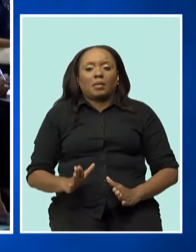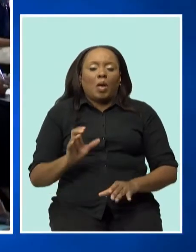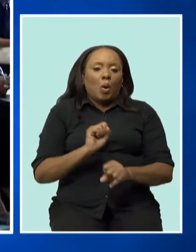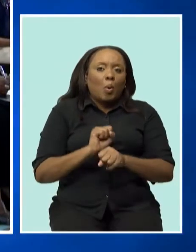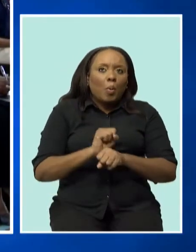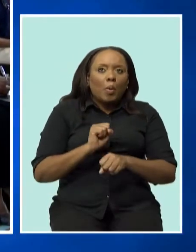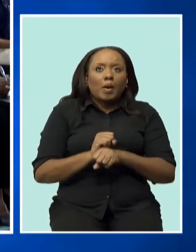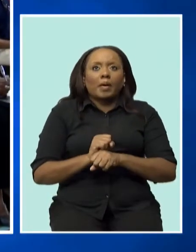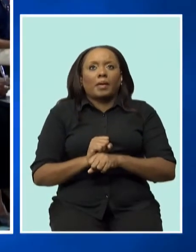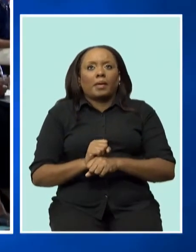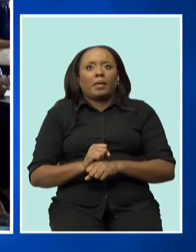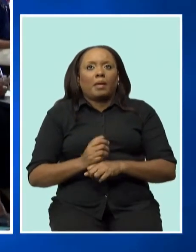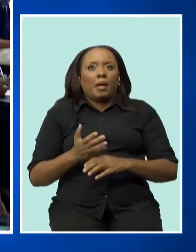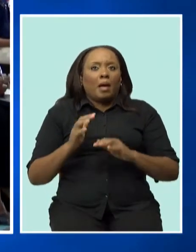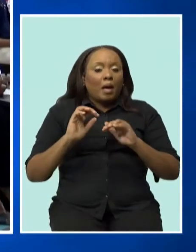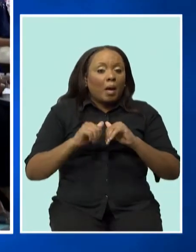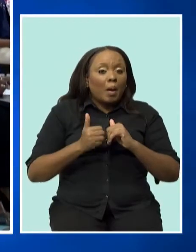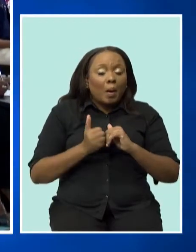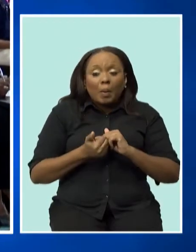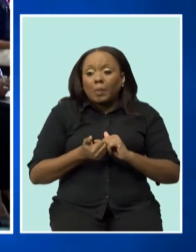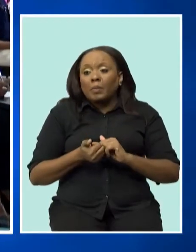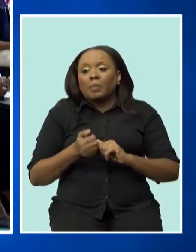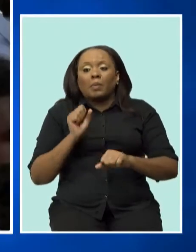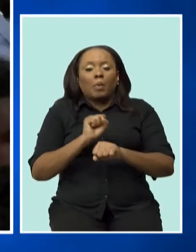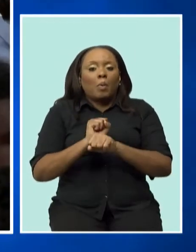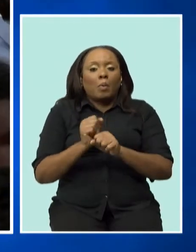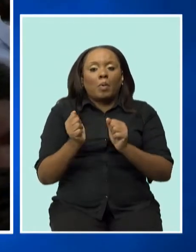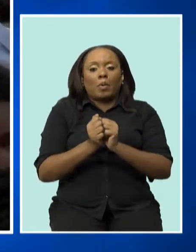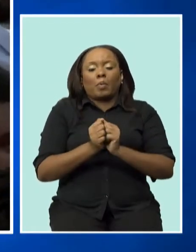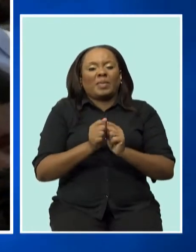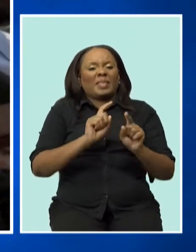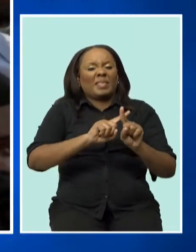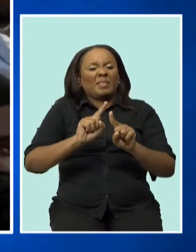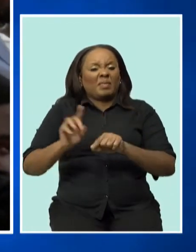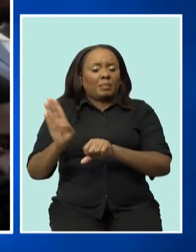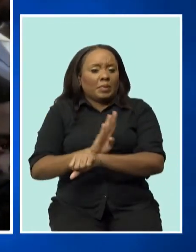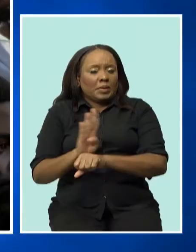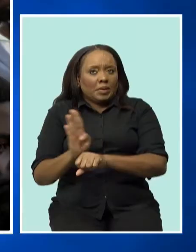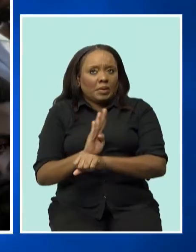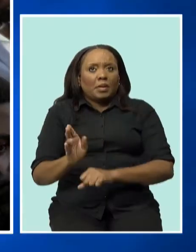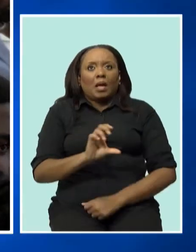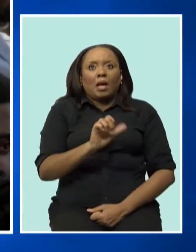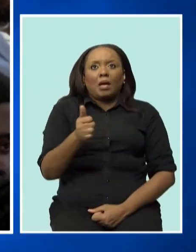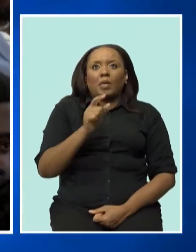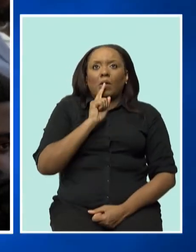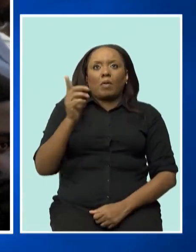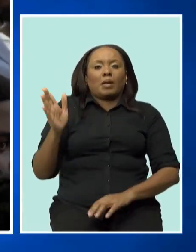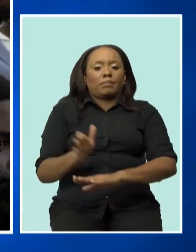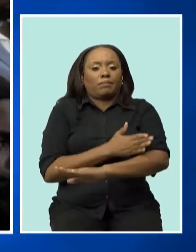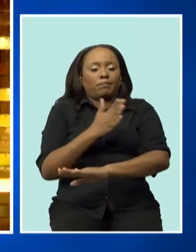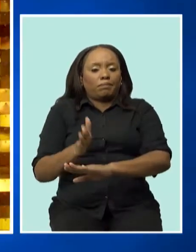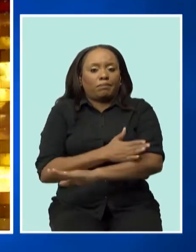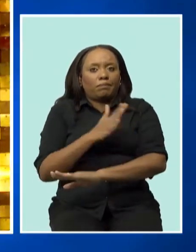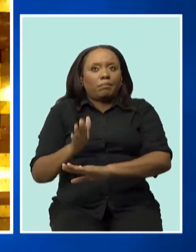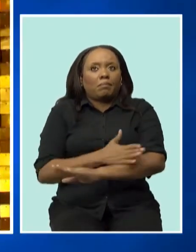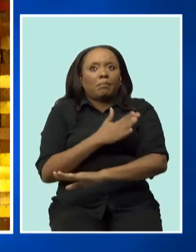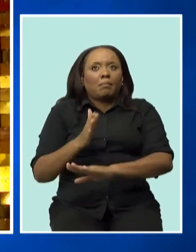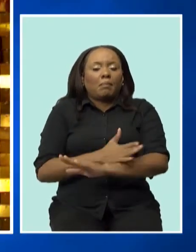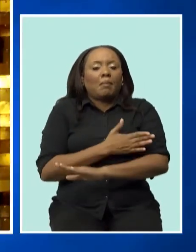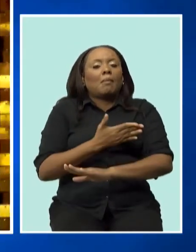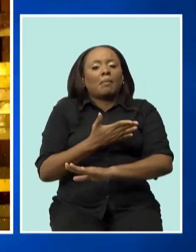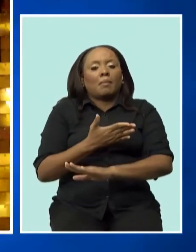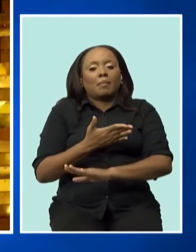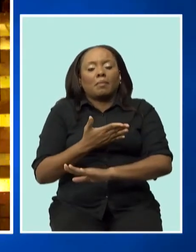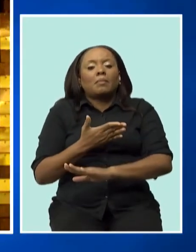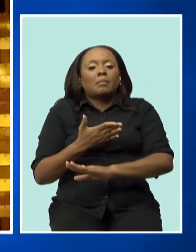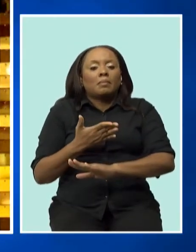through work attachments with 29 businesses. Others have been pitching in to spruce up the school compound. Our electrical